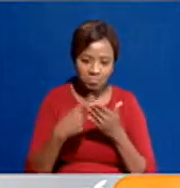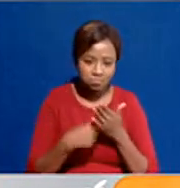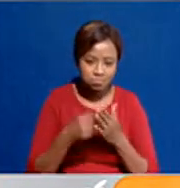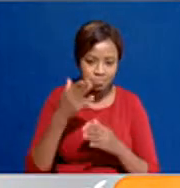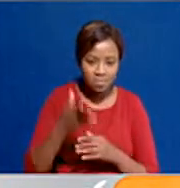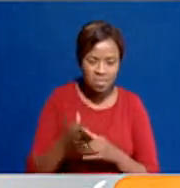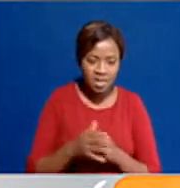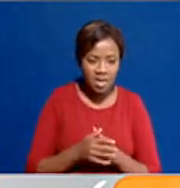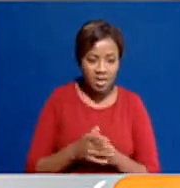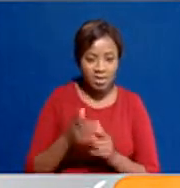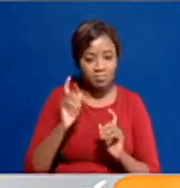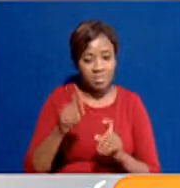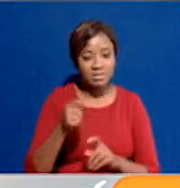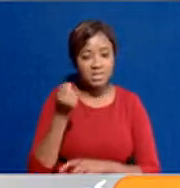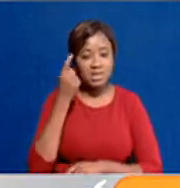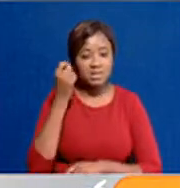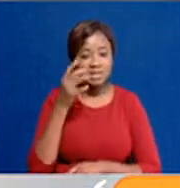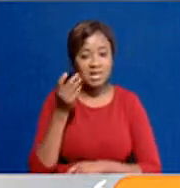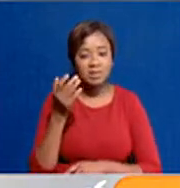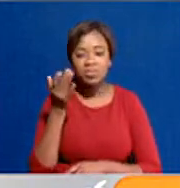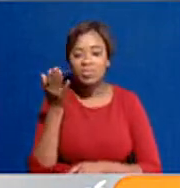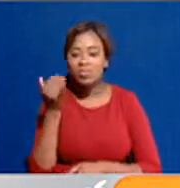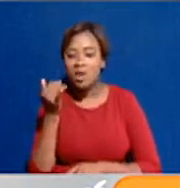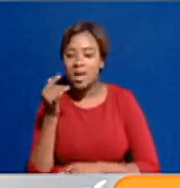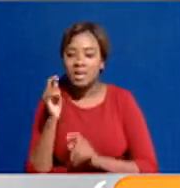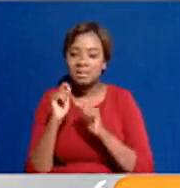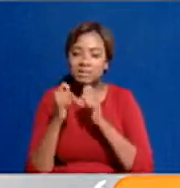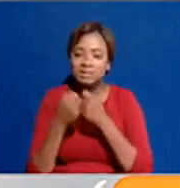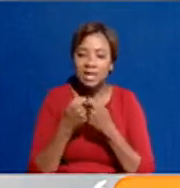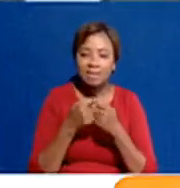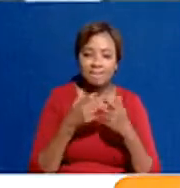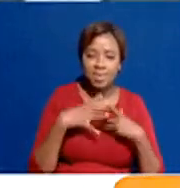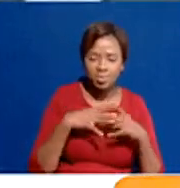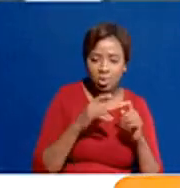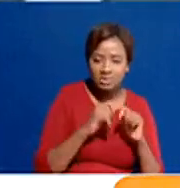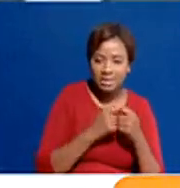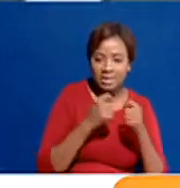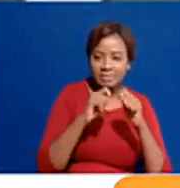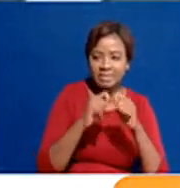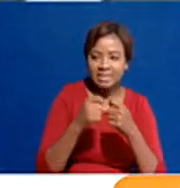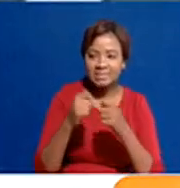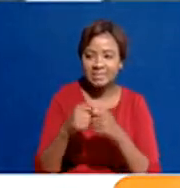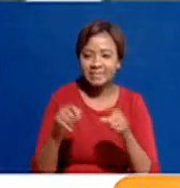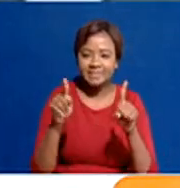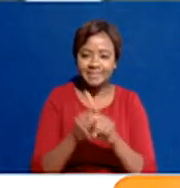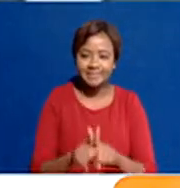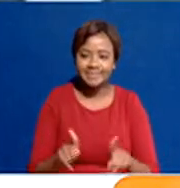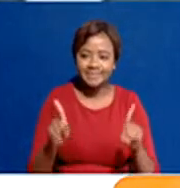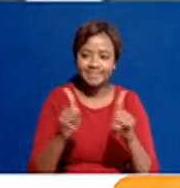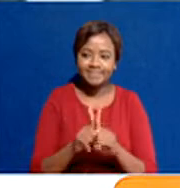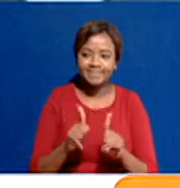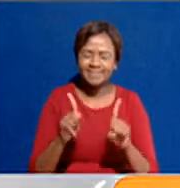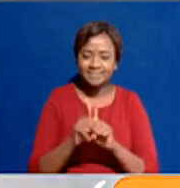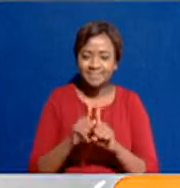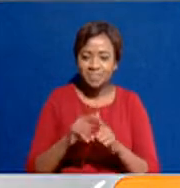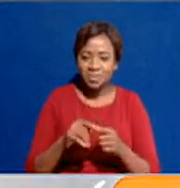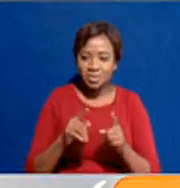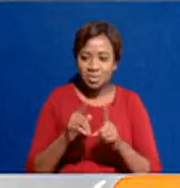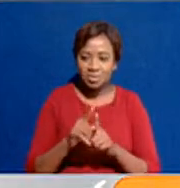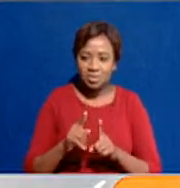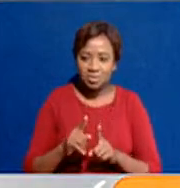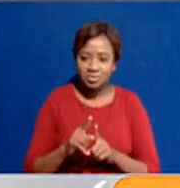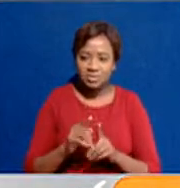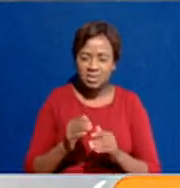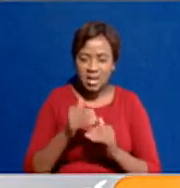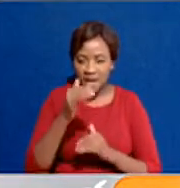understand why. There's always a 4-member team, a 7-member team, a 14-member team. It's always the same people. They always agree. Soon